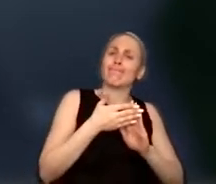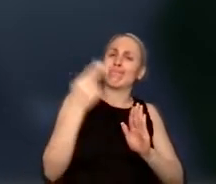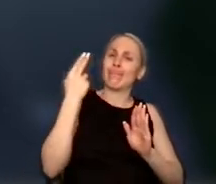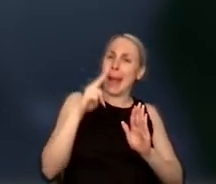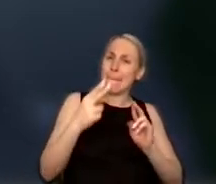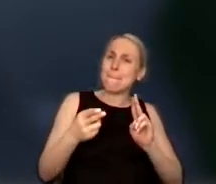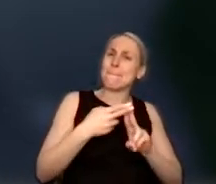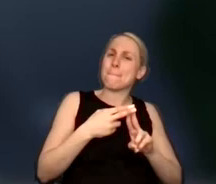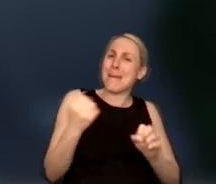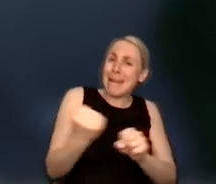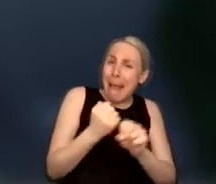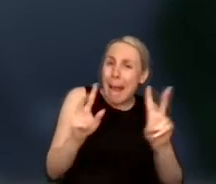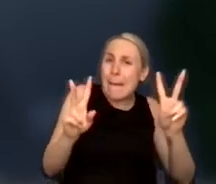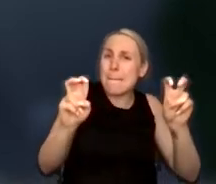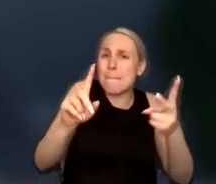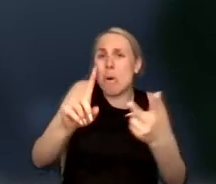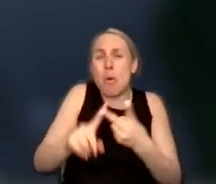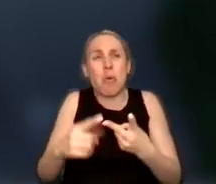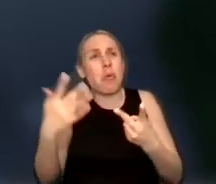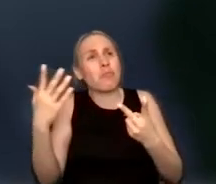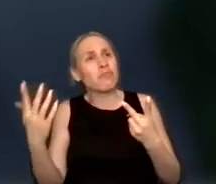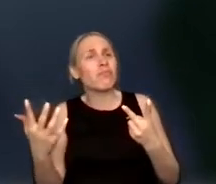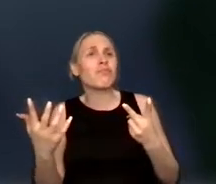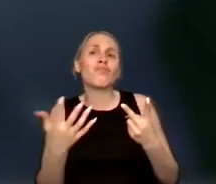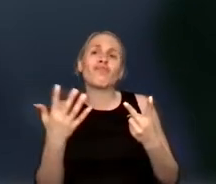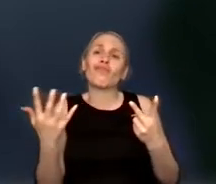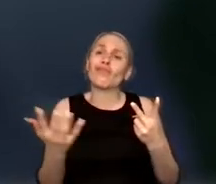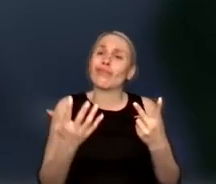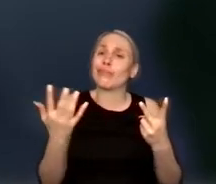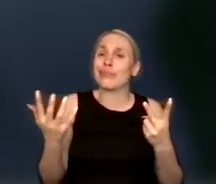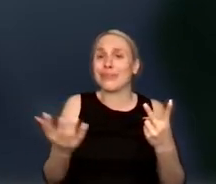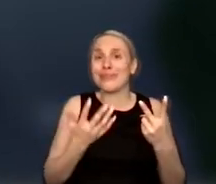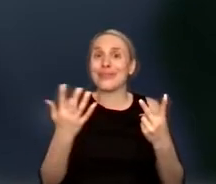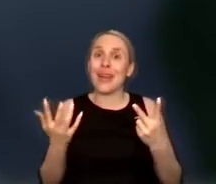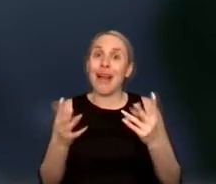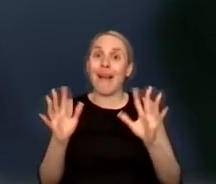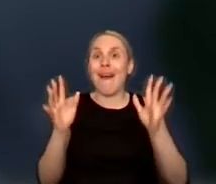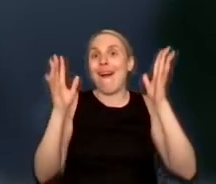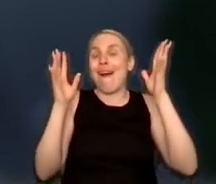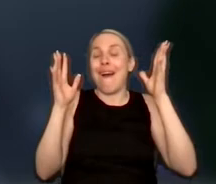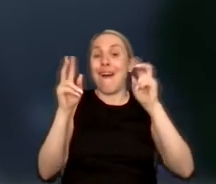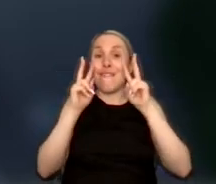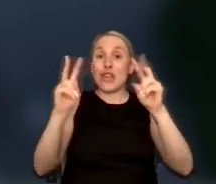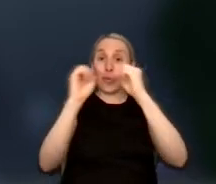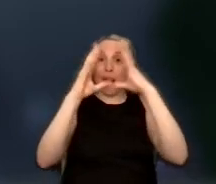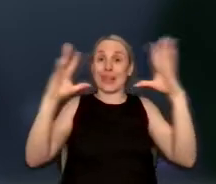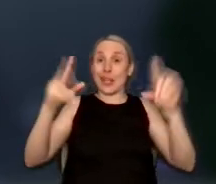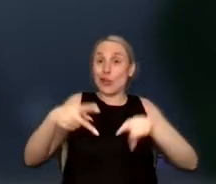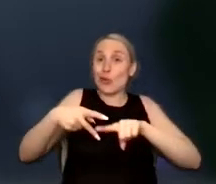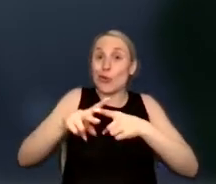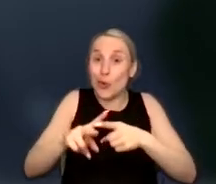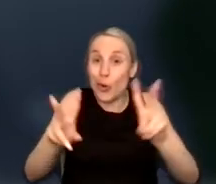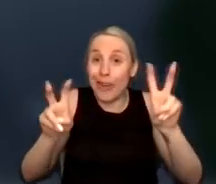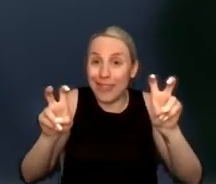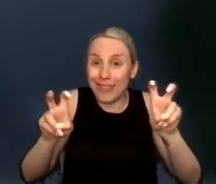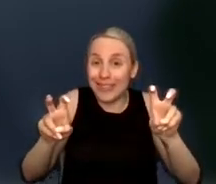game? Is it just a kind of a glorified visualization tool or something like that? Which I think it's like, I think it really